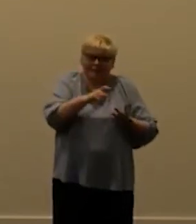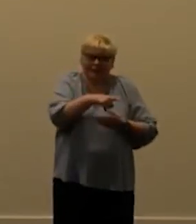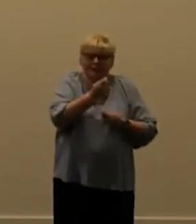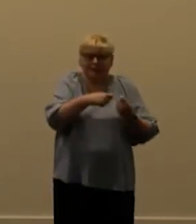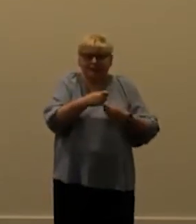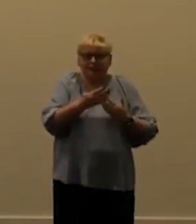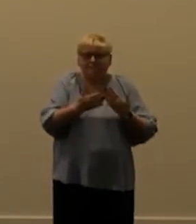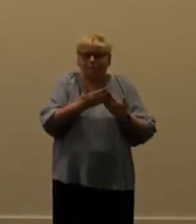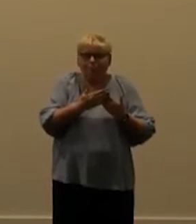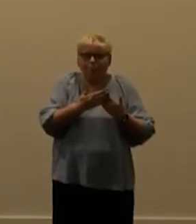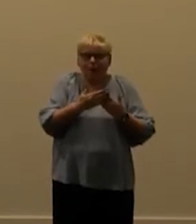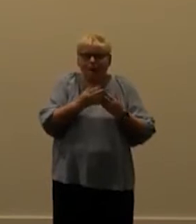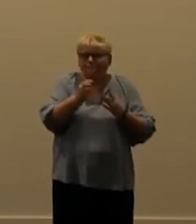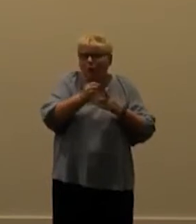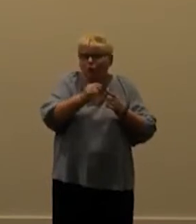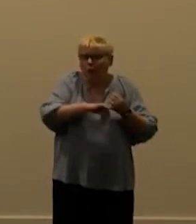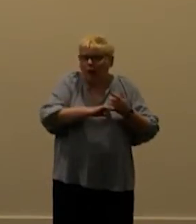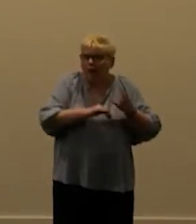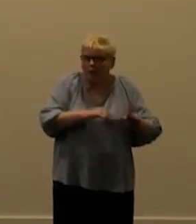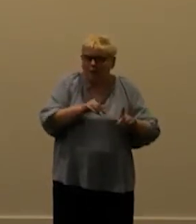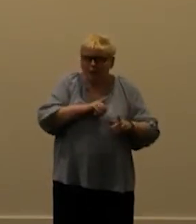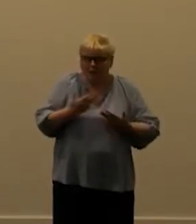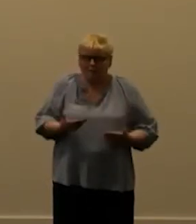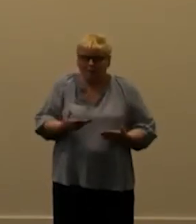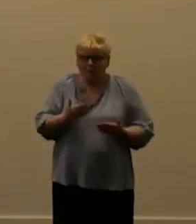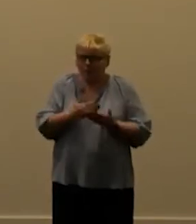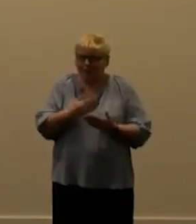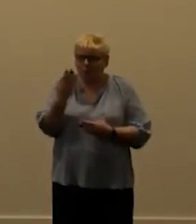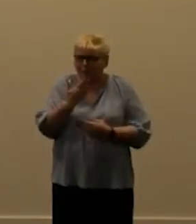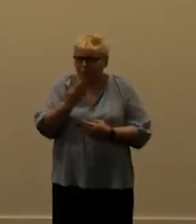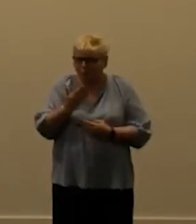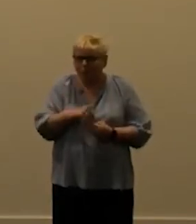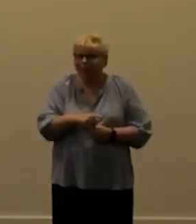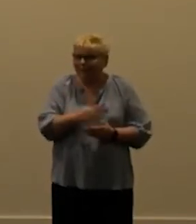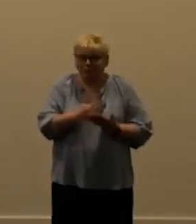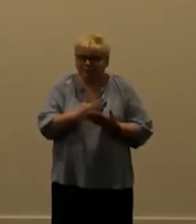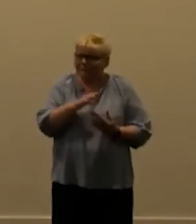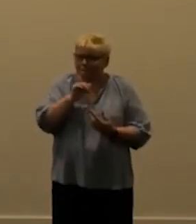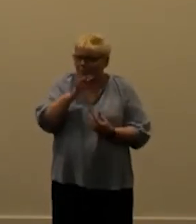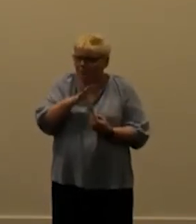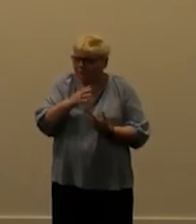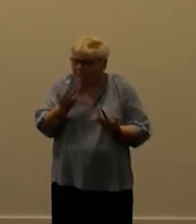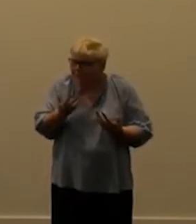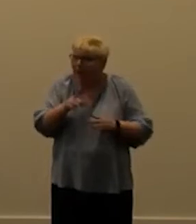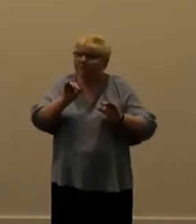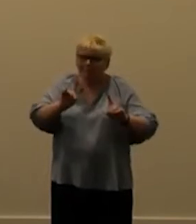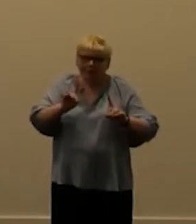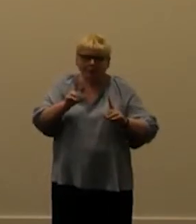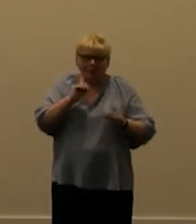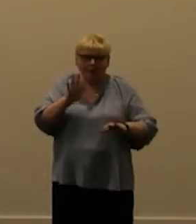more, PowerShell core driven. Because at the moment, it's kind of Windows only, really is the important thing. But I read recently that they're